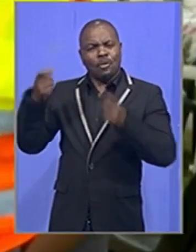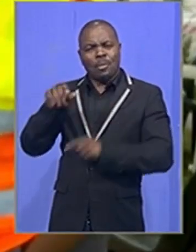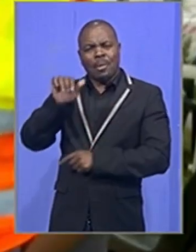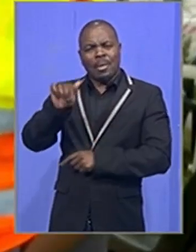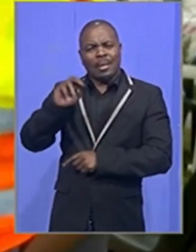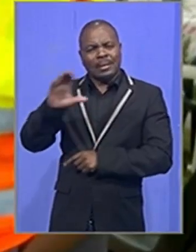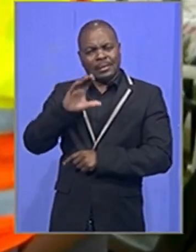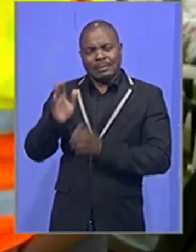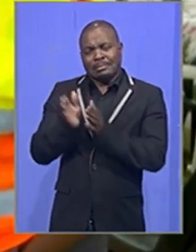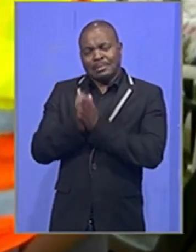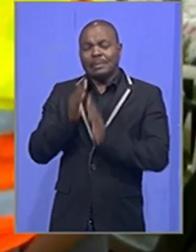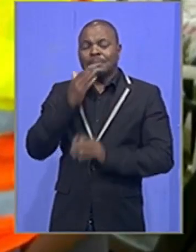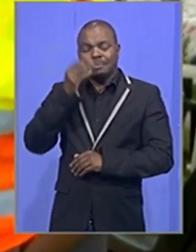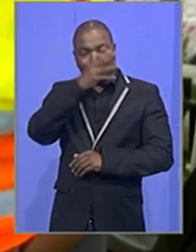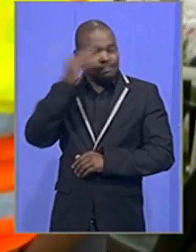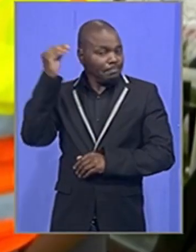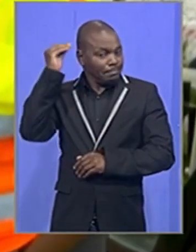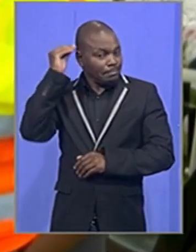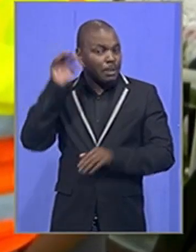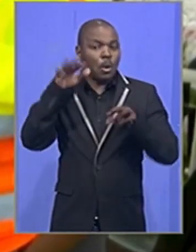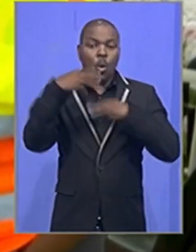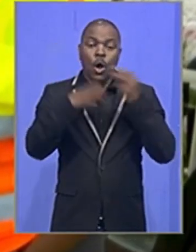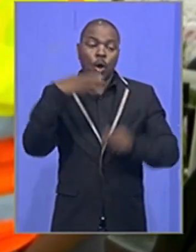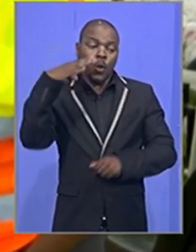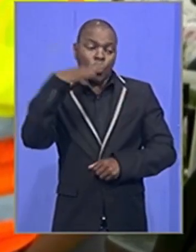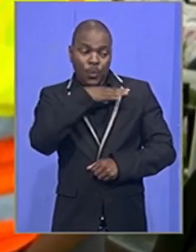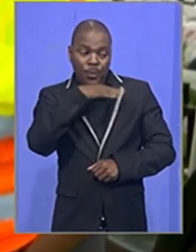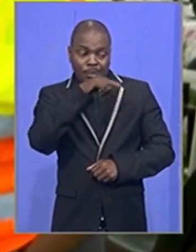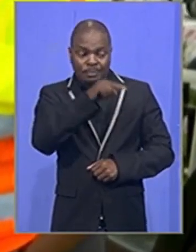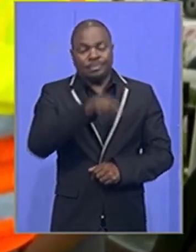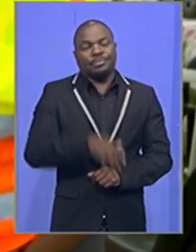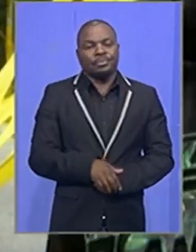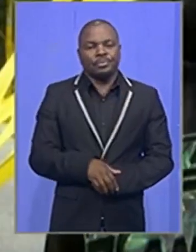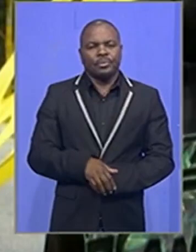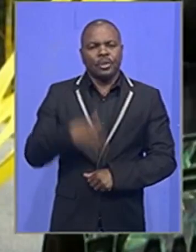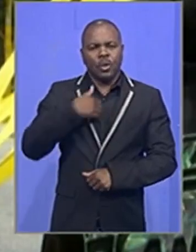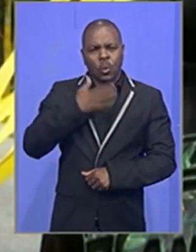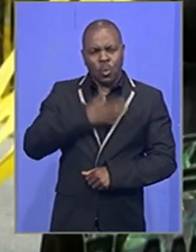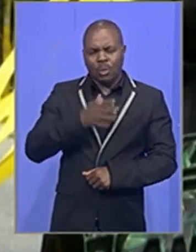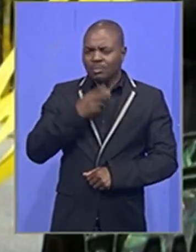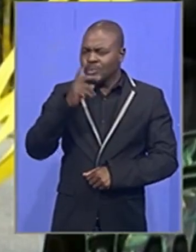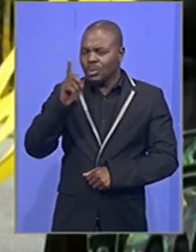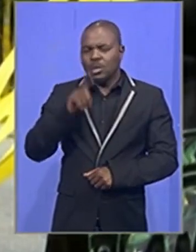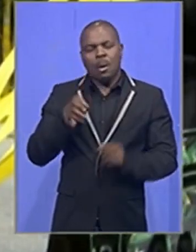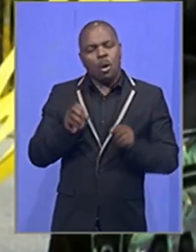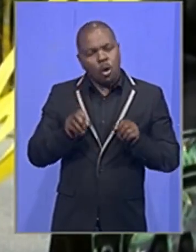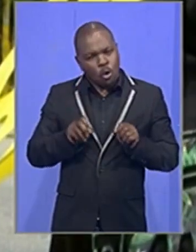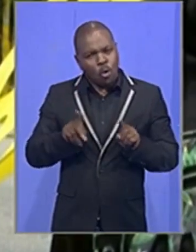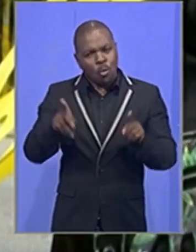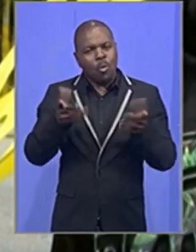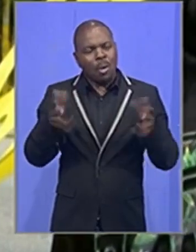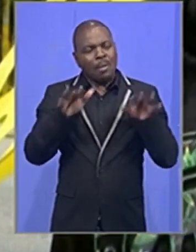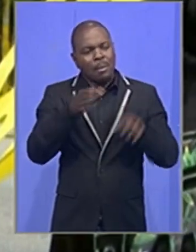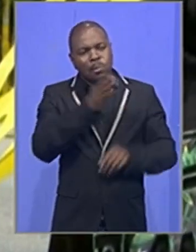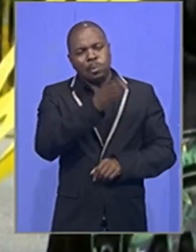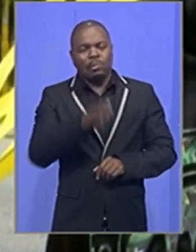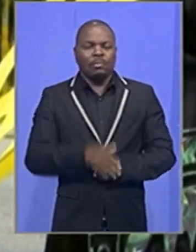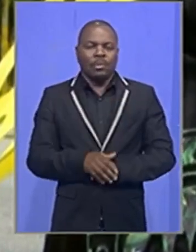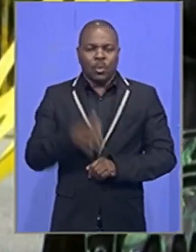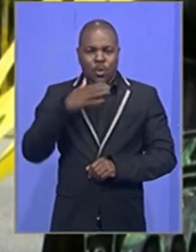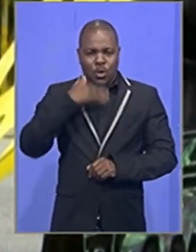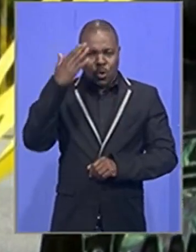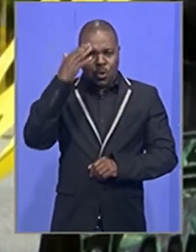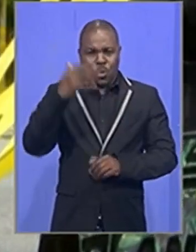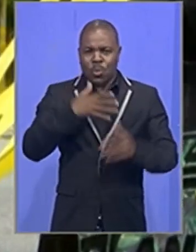obusang, hukahopola baubase na ngditiru. We'll want to see more opportunities for our people. We know that